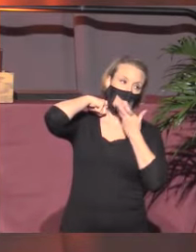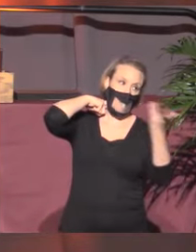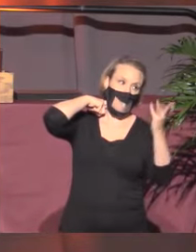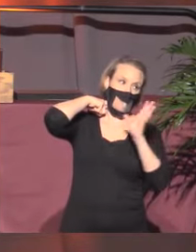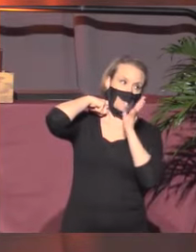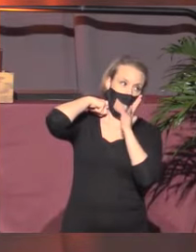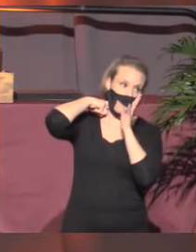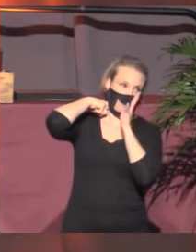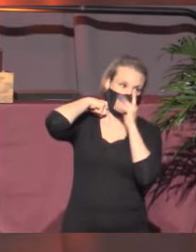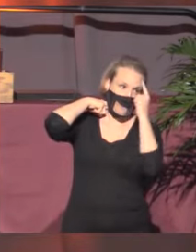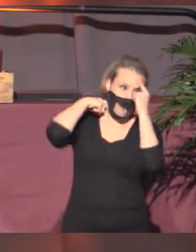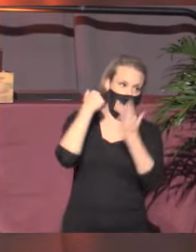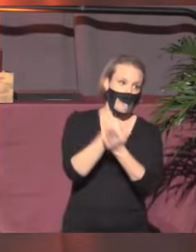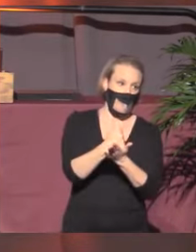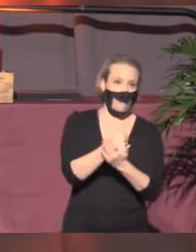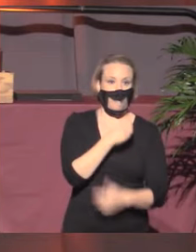help.